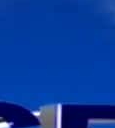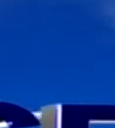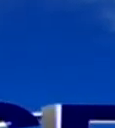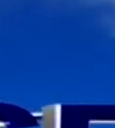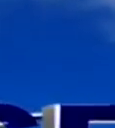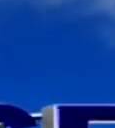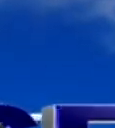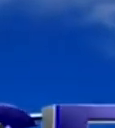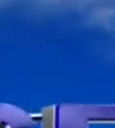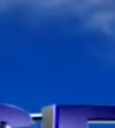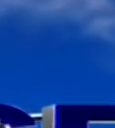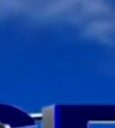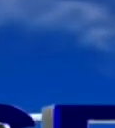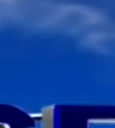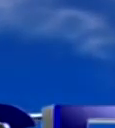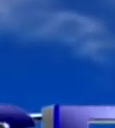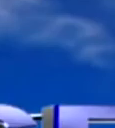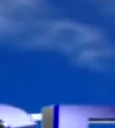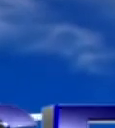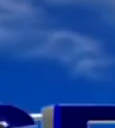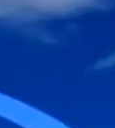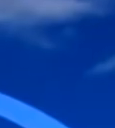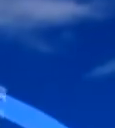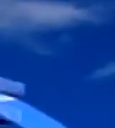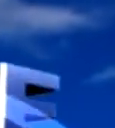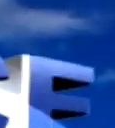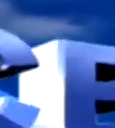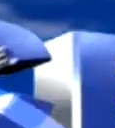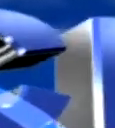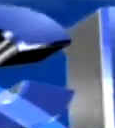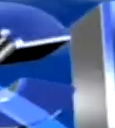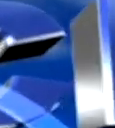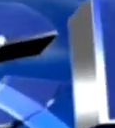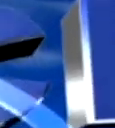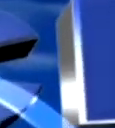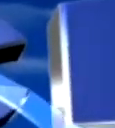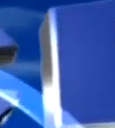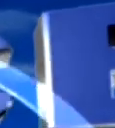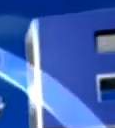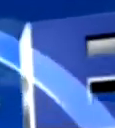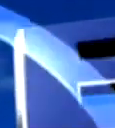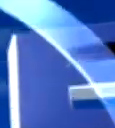we survive. And we survive from dust our God.